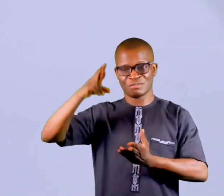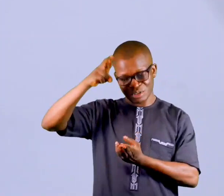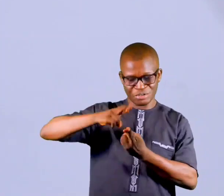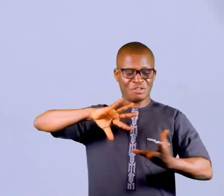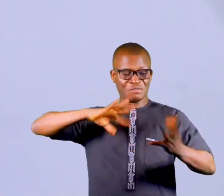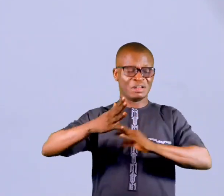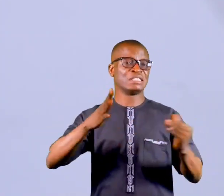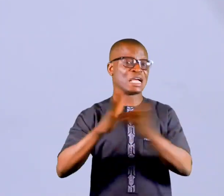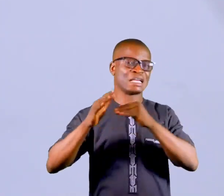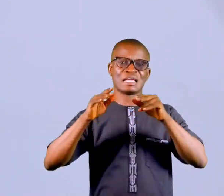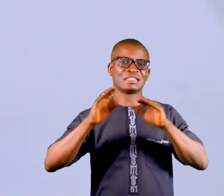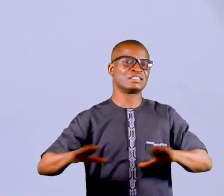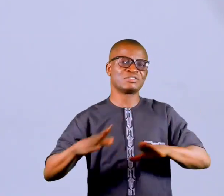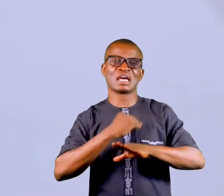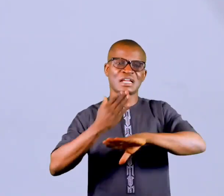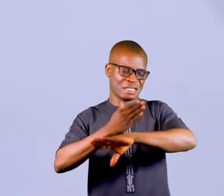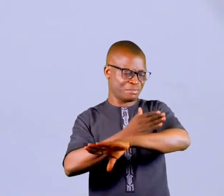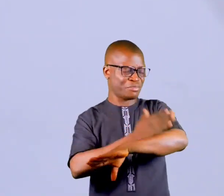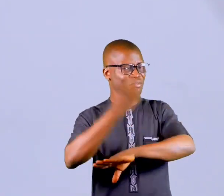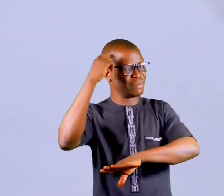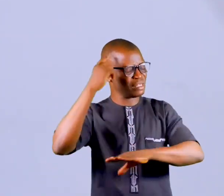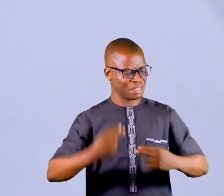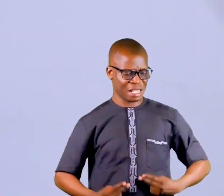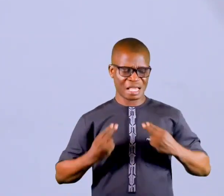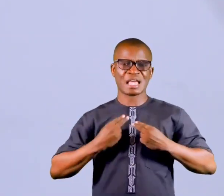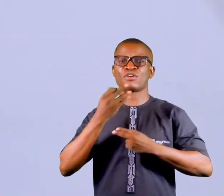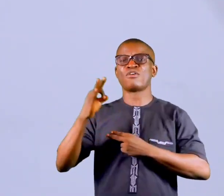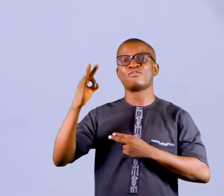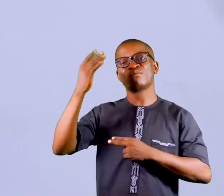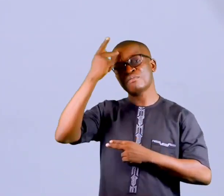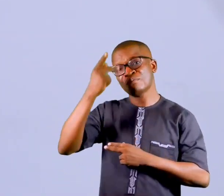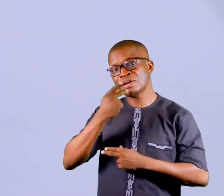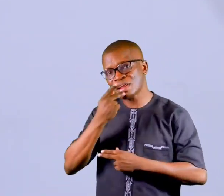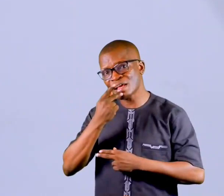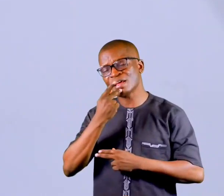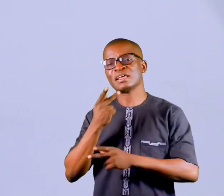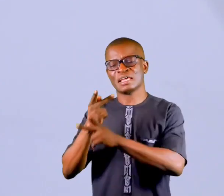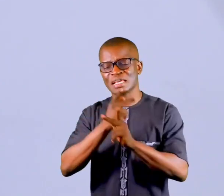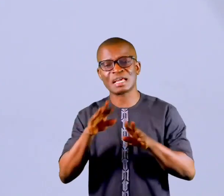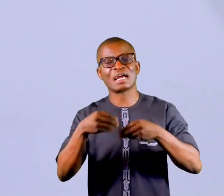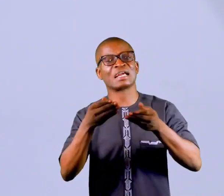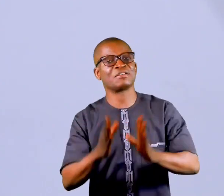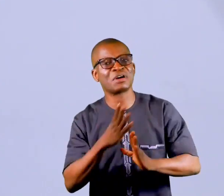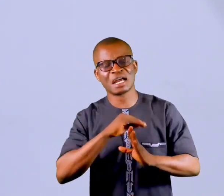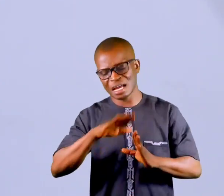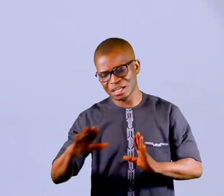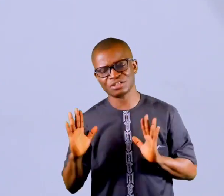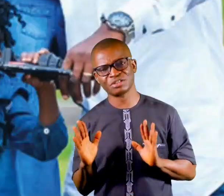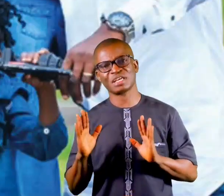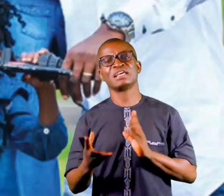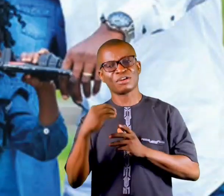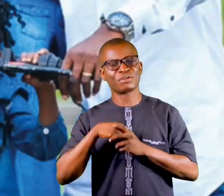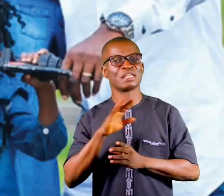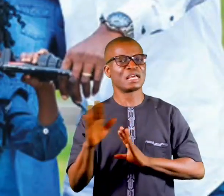violence against children, improving the mental health of both parents, caregivers, and children, reducing child